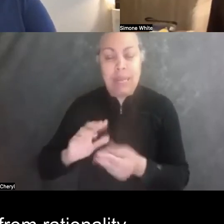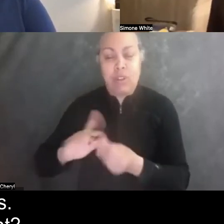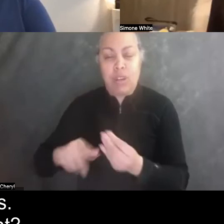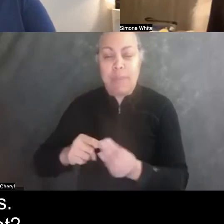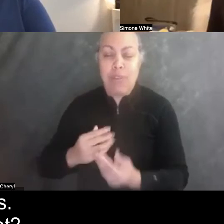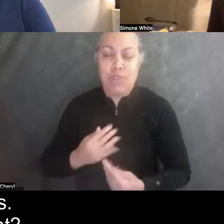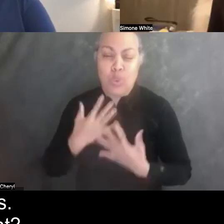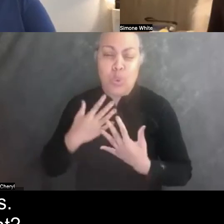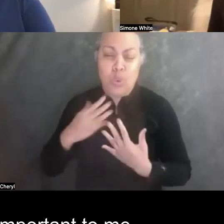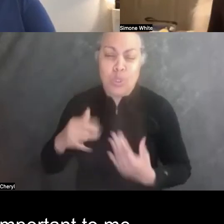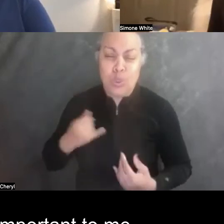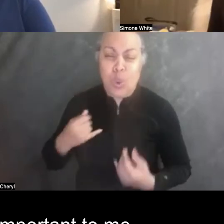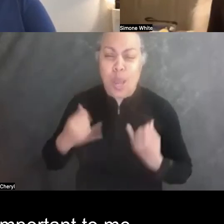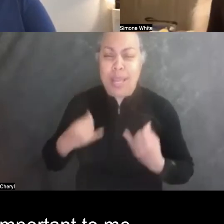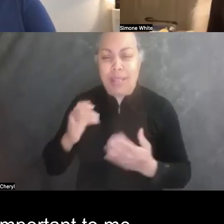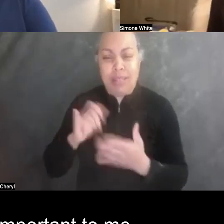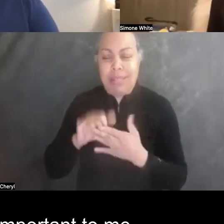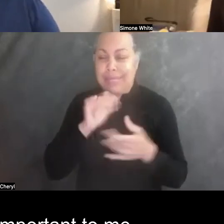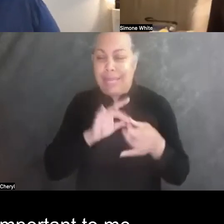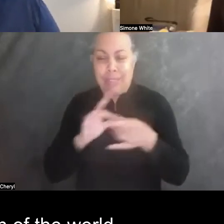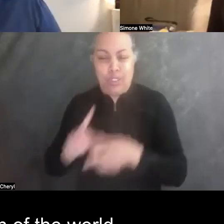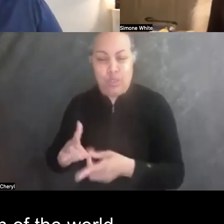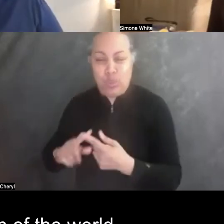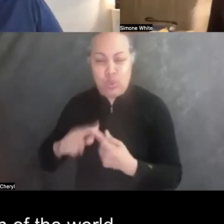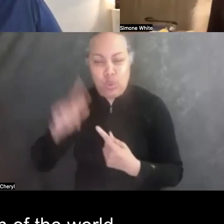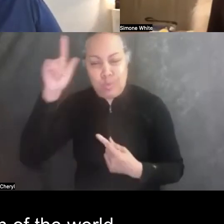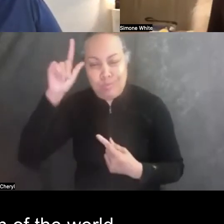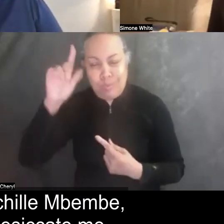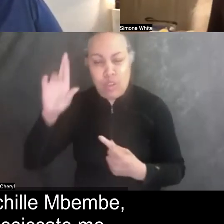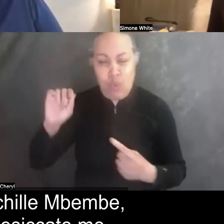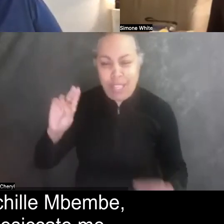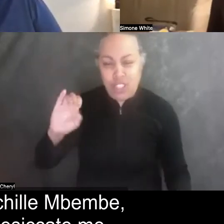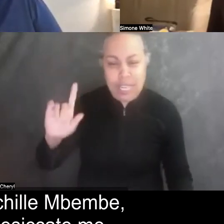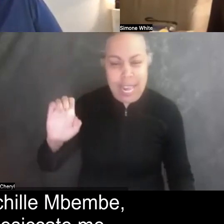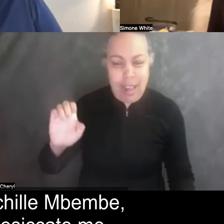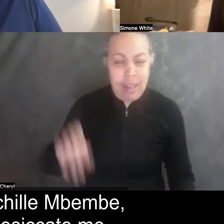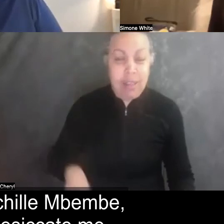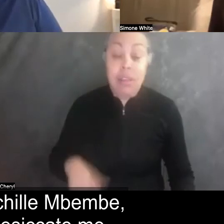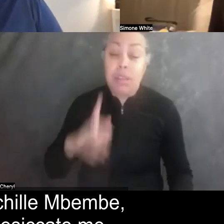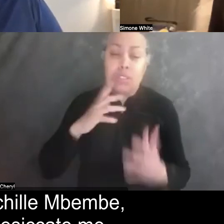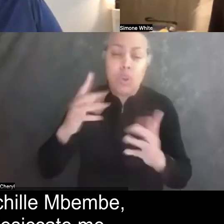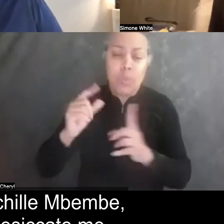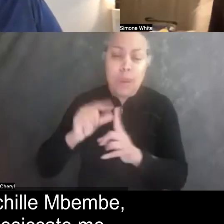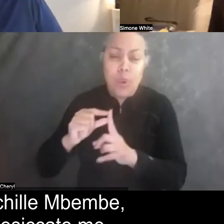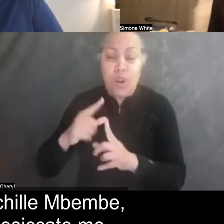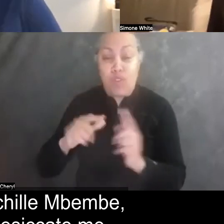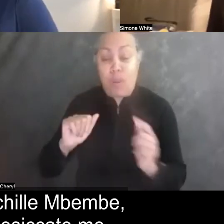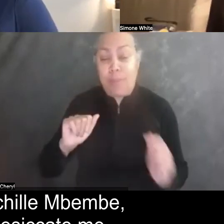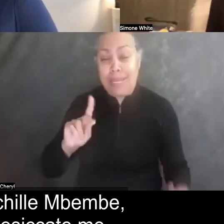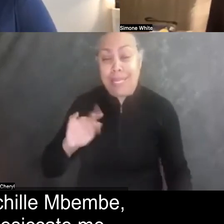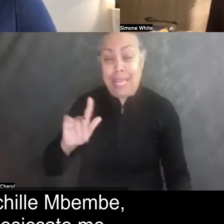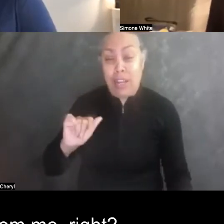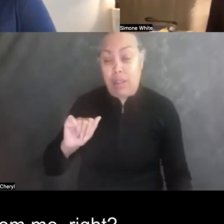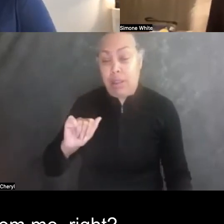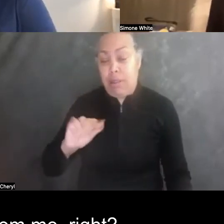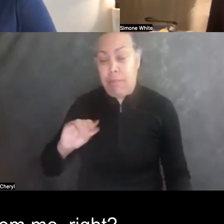rationality. Yes. Right. And that is super important to me, because so much of the world, in the words of Akil Mbembe, is designed to